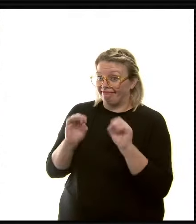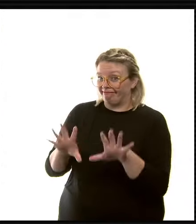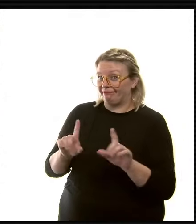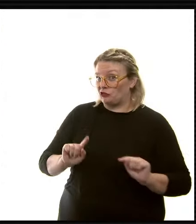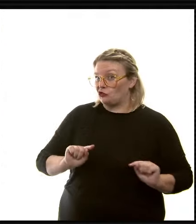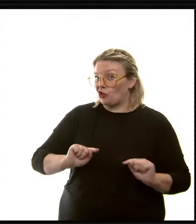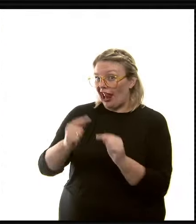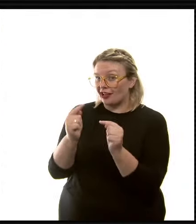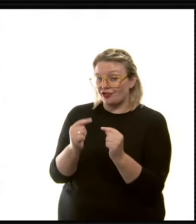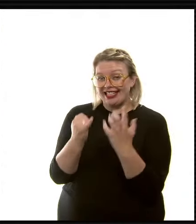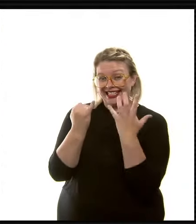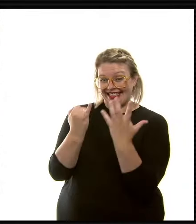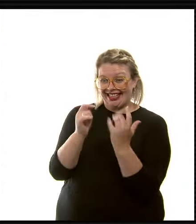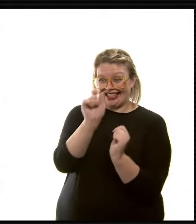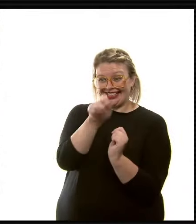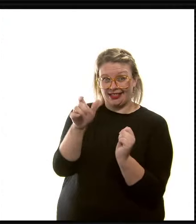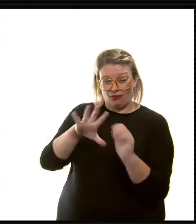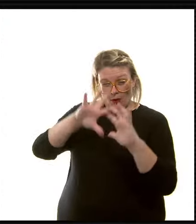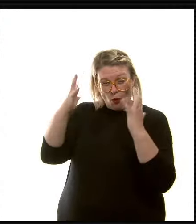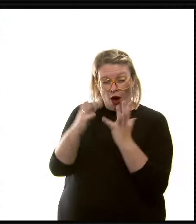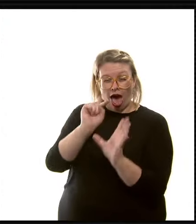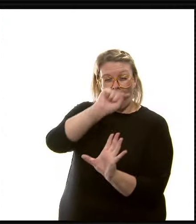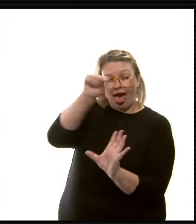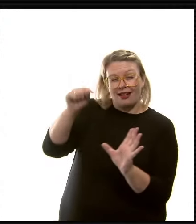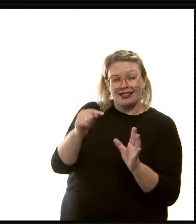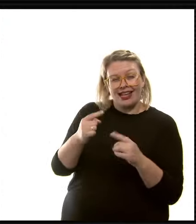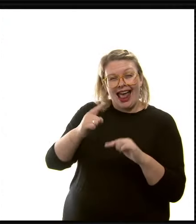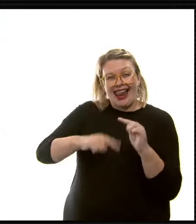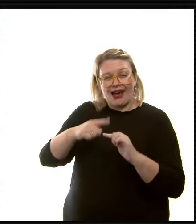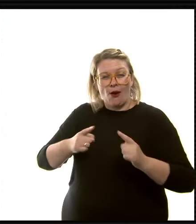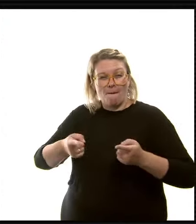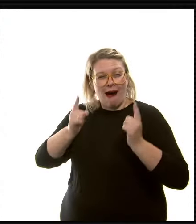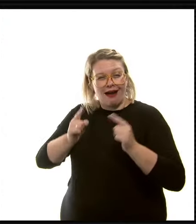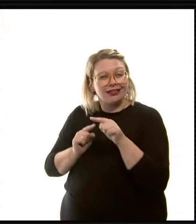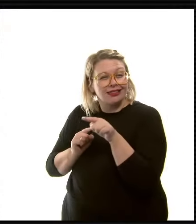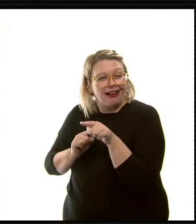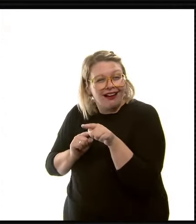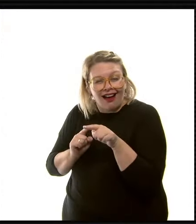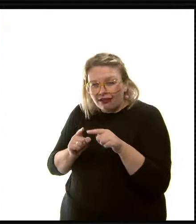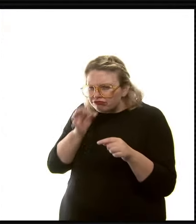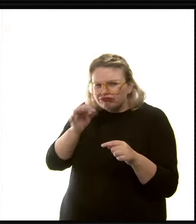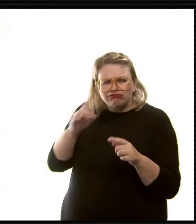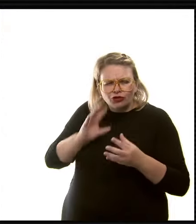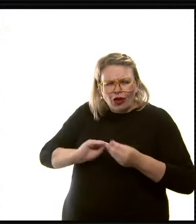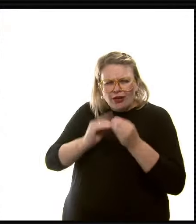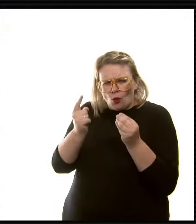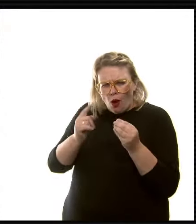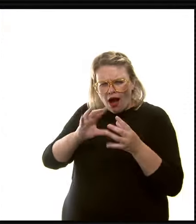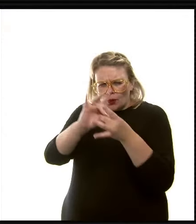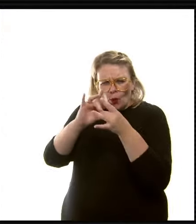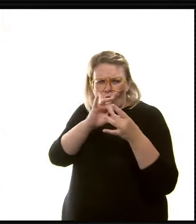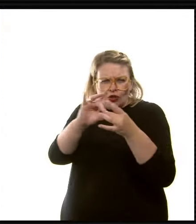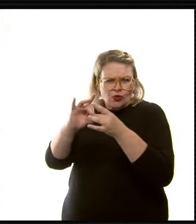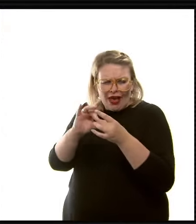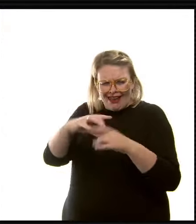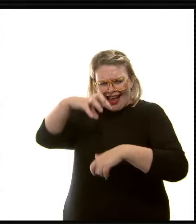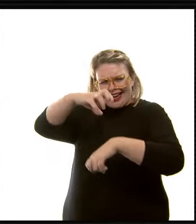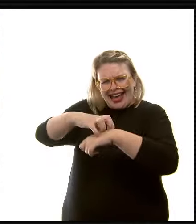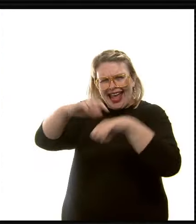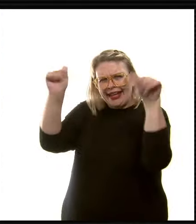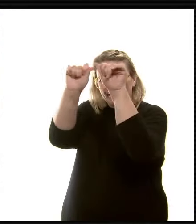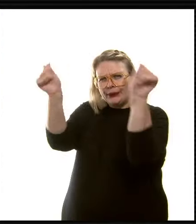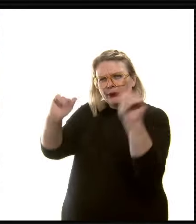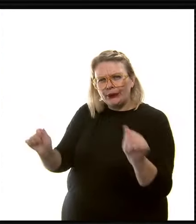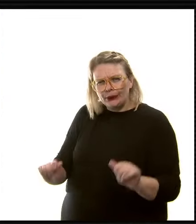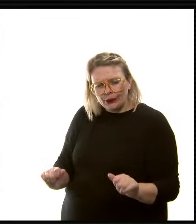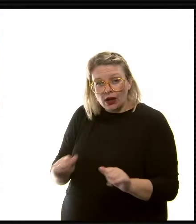the world to create one spectacular build that celebrates 90 years of LEGO play. Yeah, and before the show, we challenged them to make a collection of